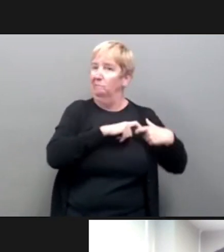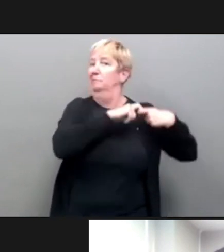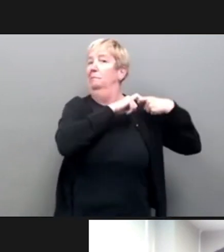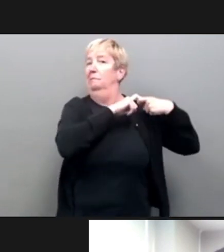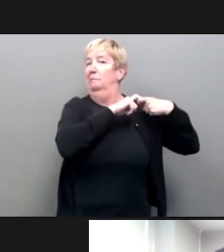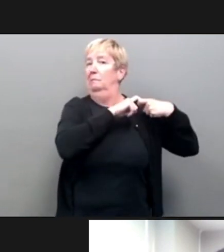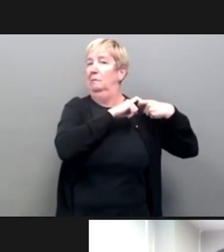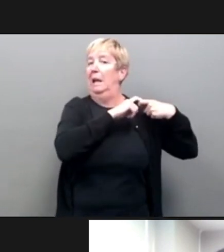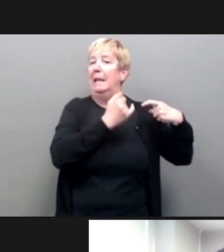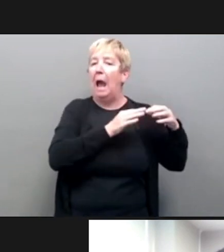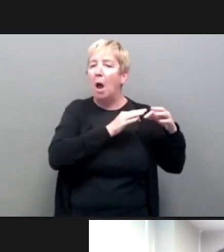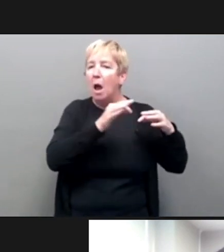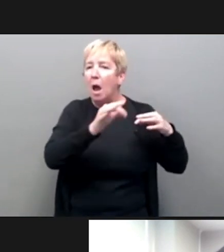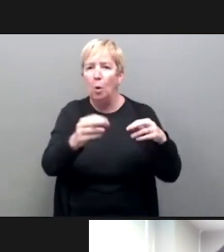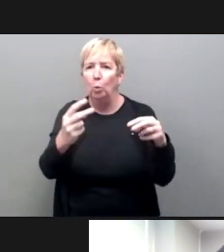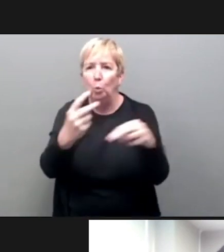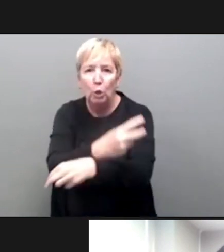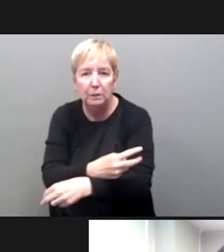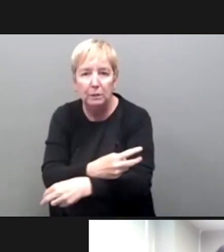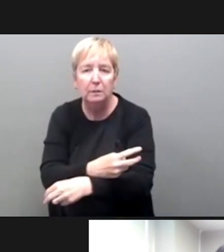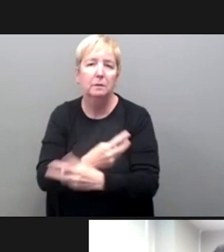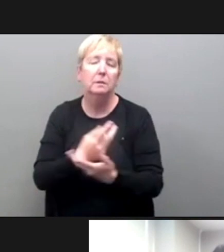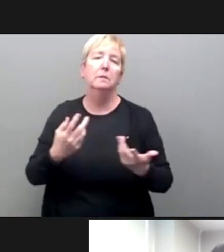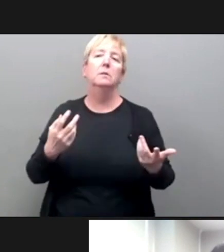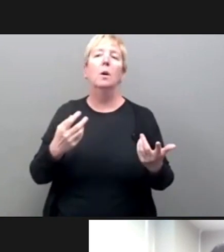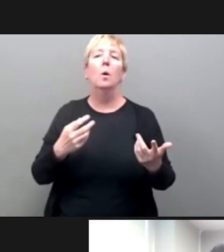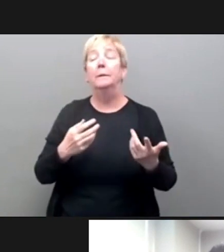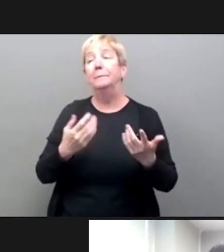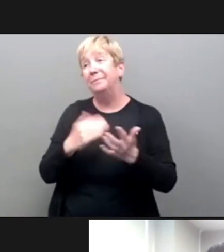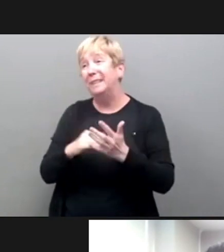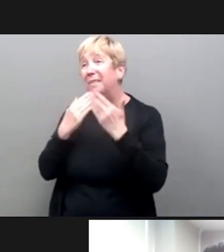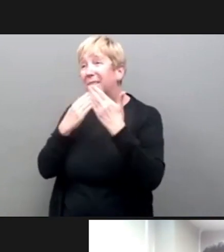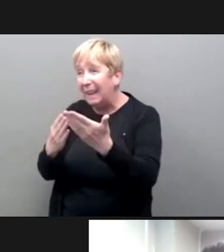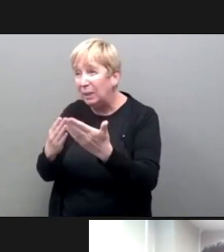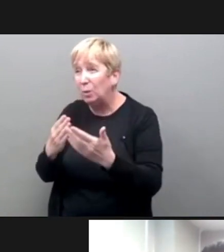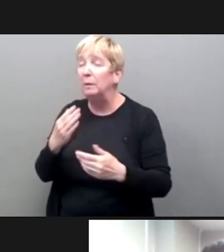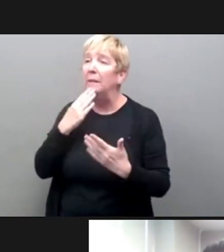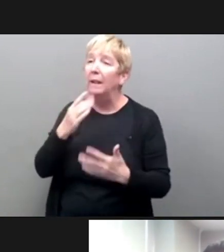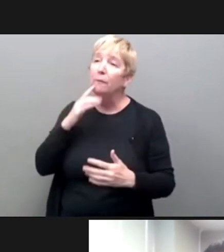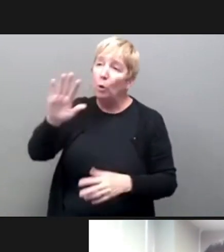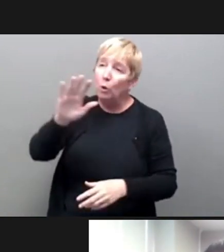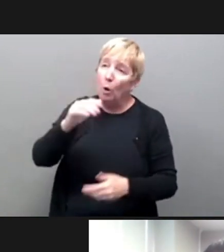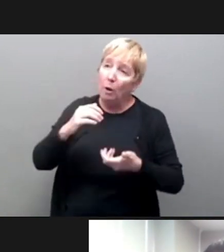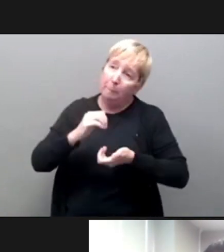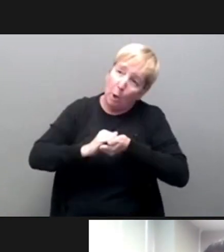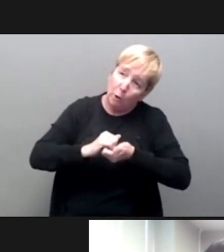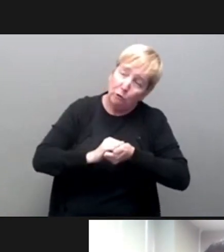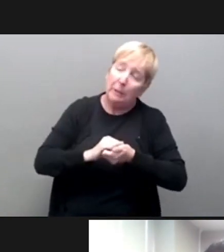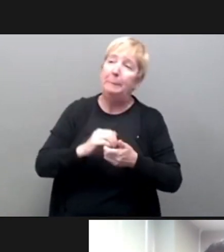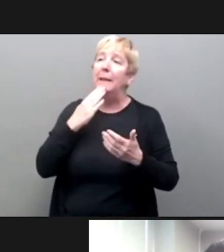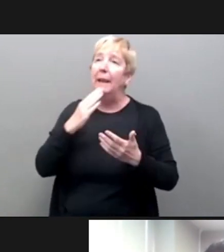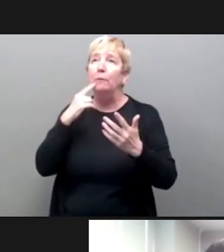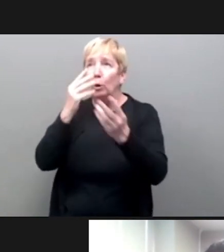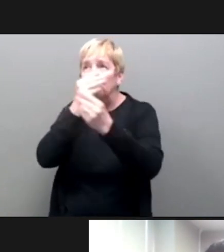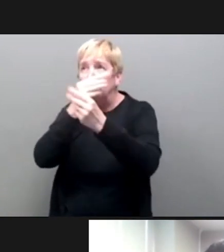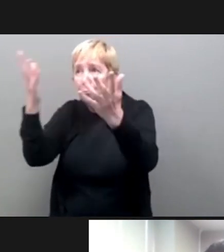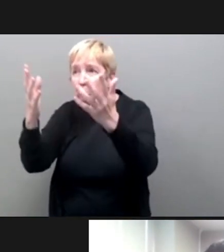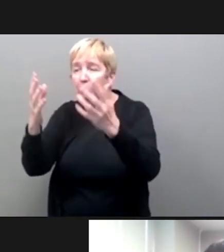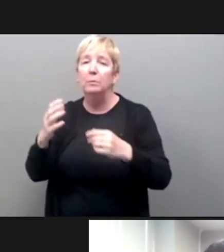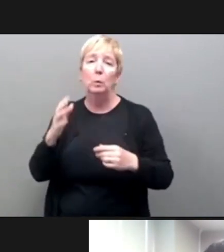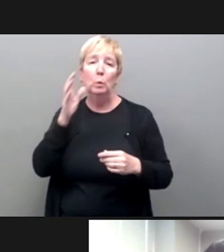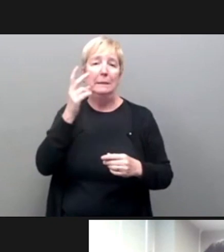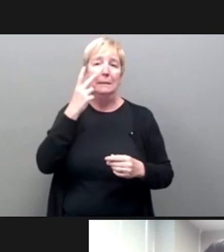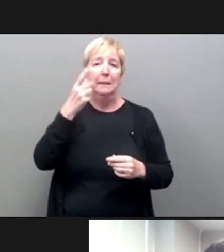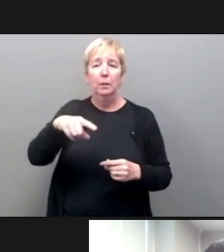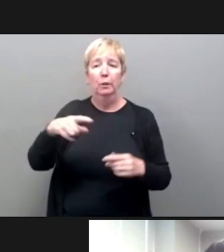just ask it. Thank you for your help as media partners. Appreciate you getting the word out. We'll be back next week. I'm kind of hoping we